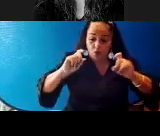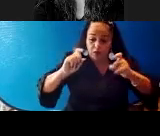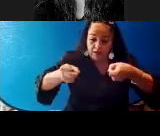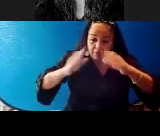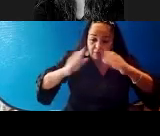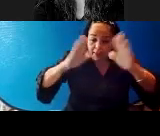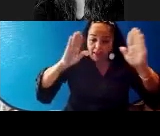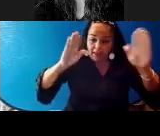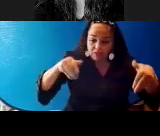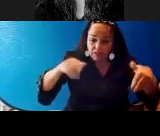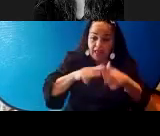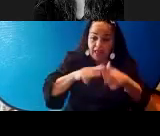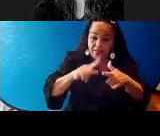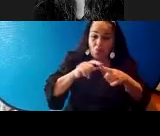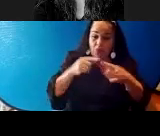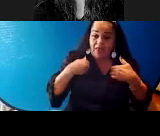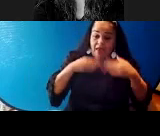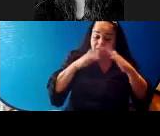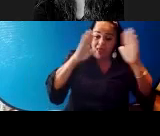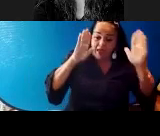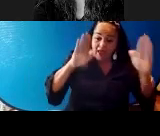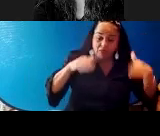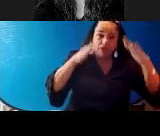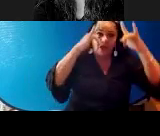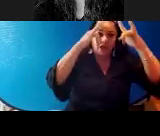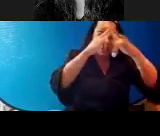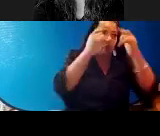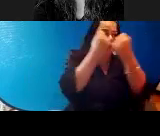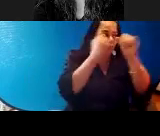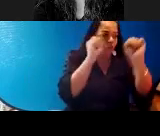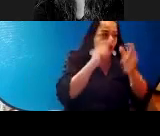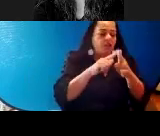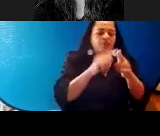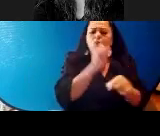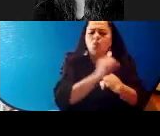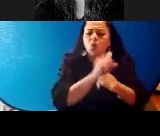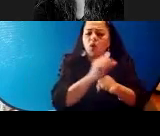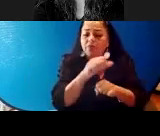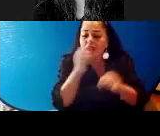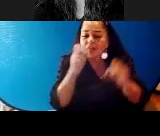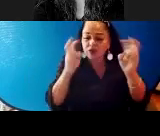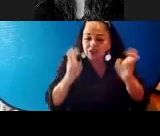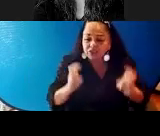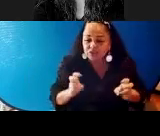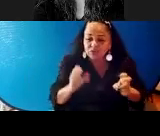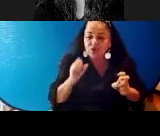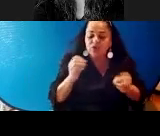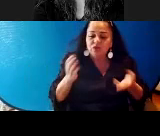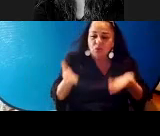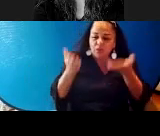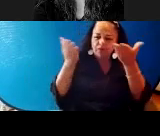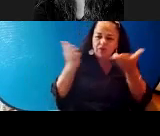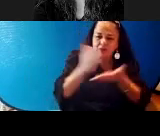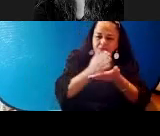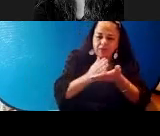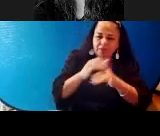And then when they have housing and shelter and security, then we're going to work on these other issues, right? And so again, just lifting up some of our common